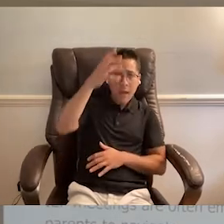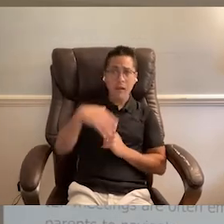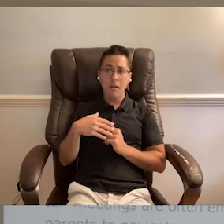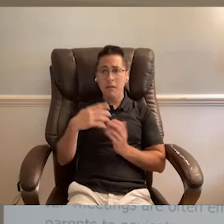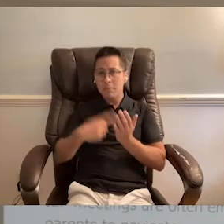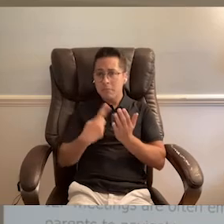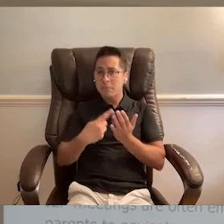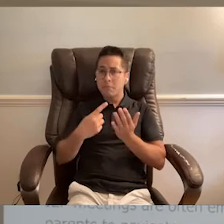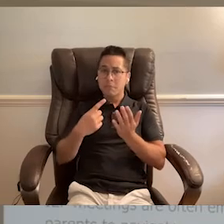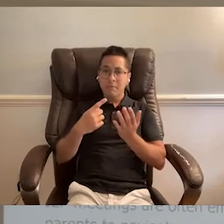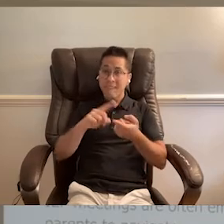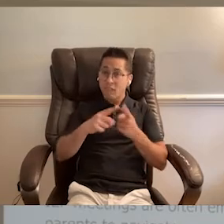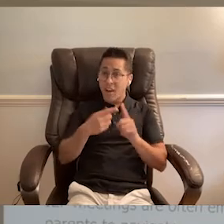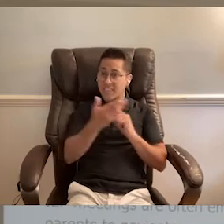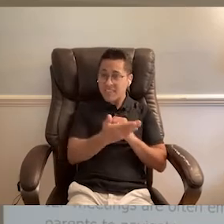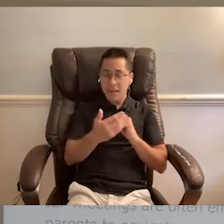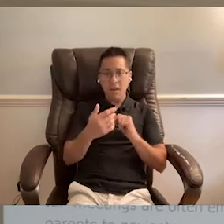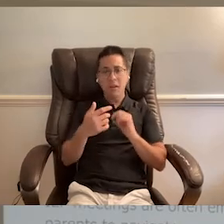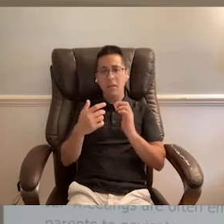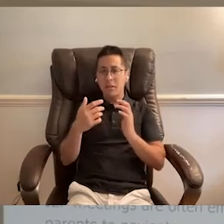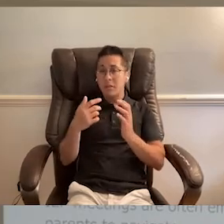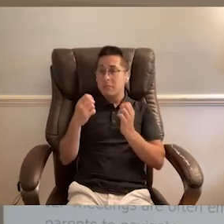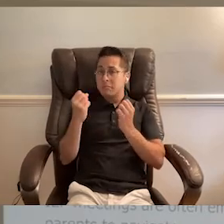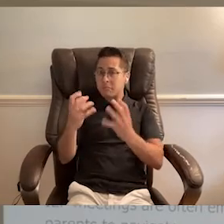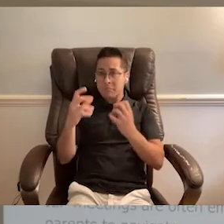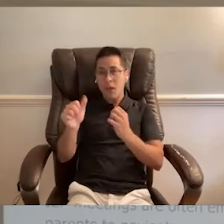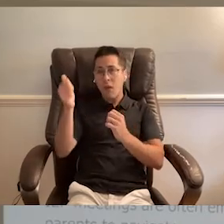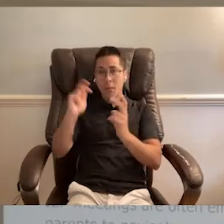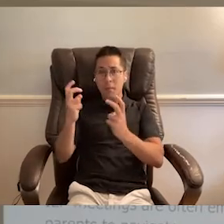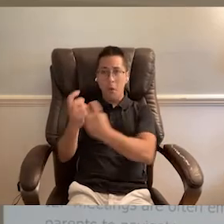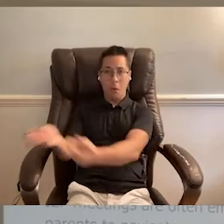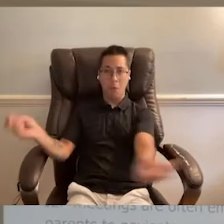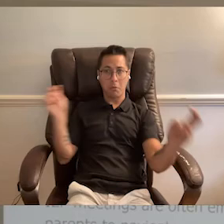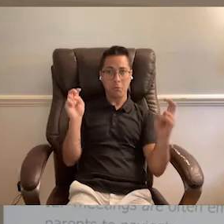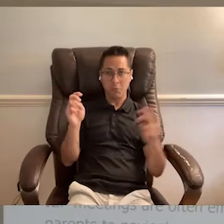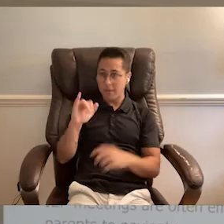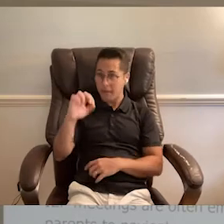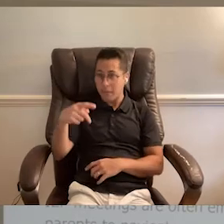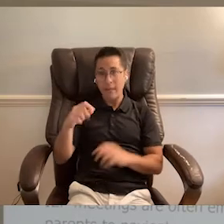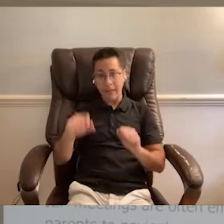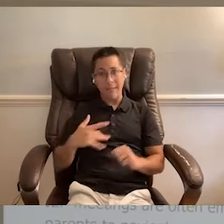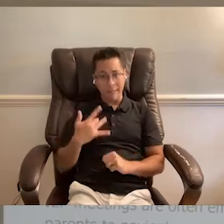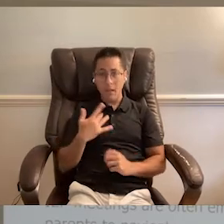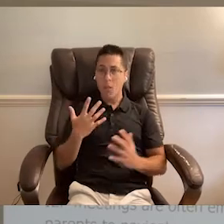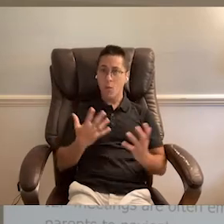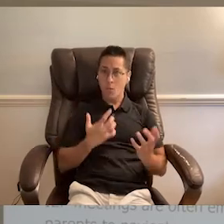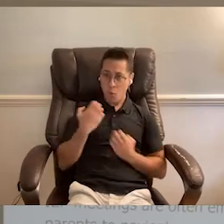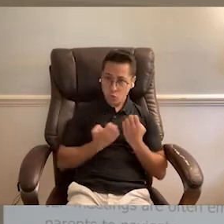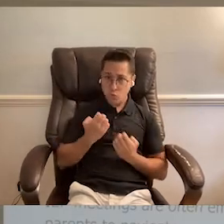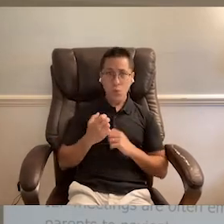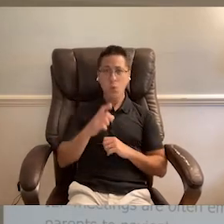and then sometimes there's many, many people at the IEP meeting, and it can be very emotional and very